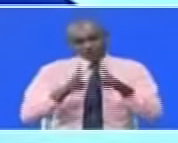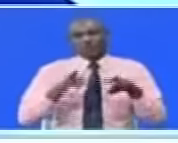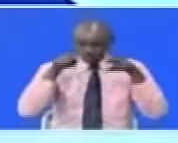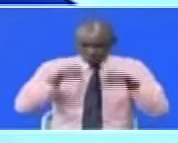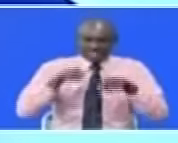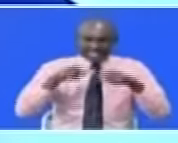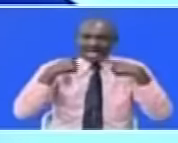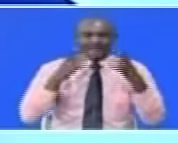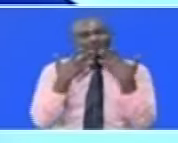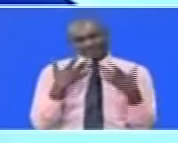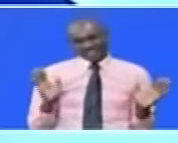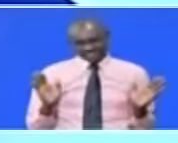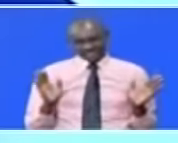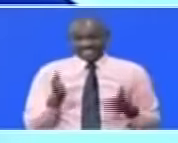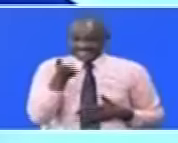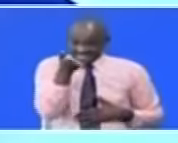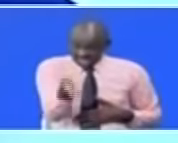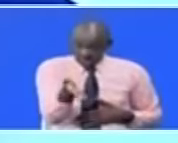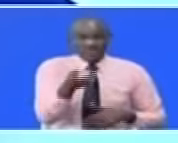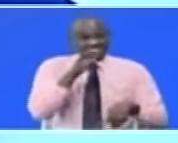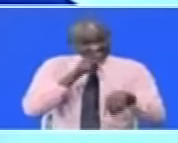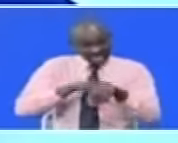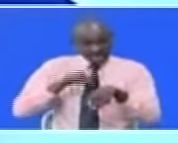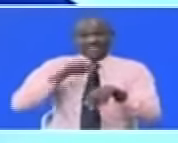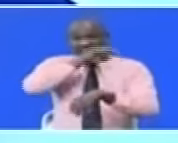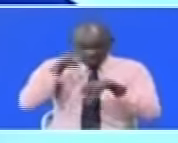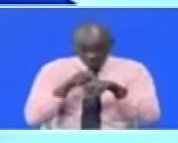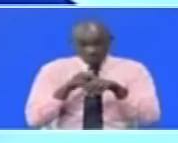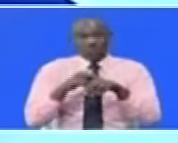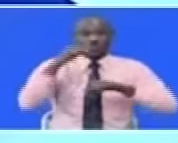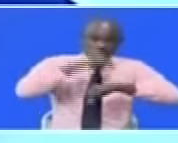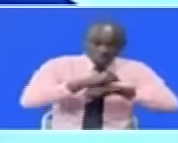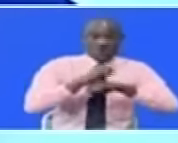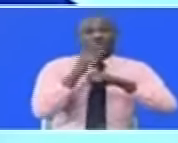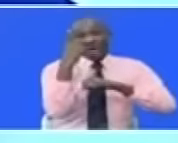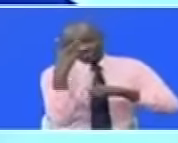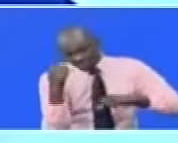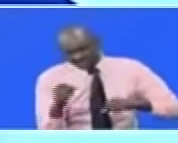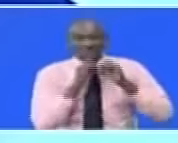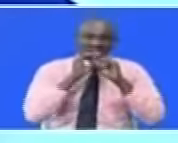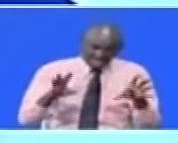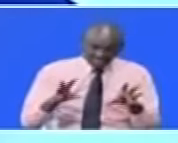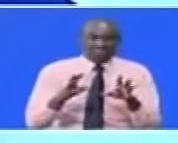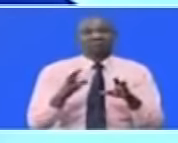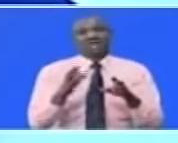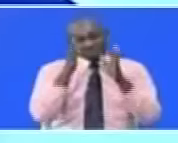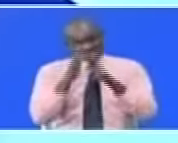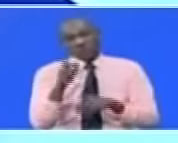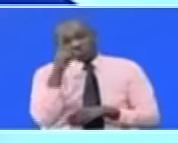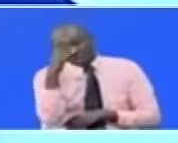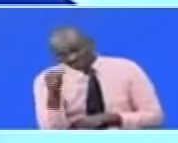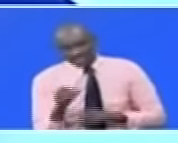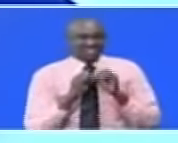Education exam results. Even in the absence of national ranking, top performers danced a jig after getting scores way above